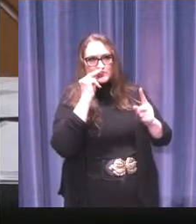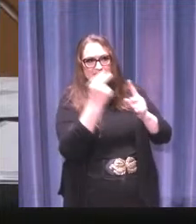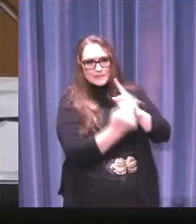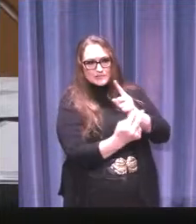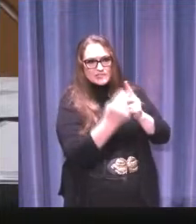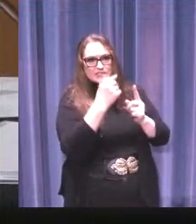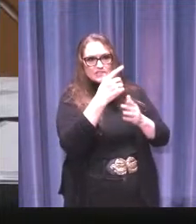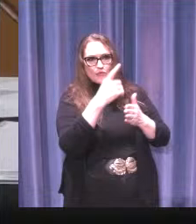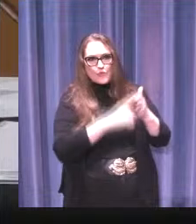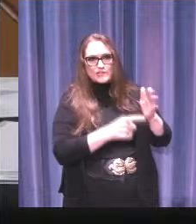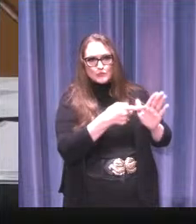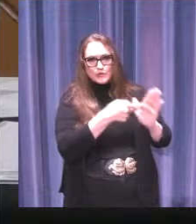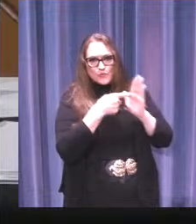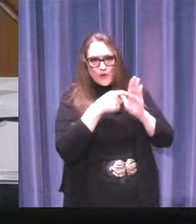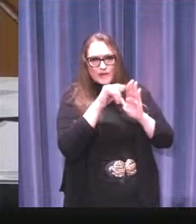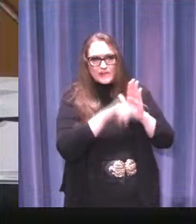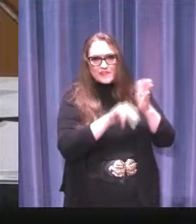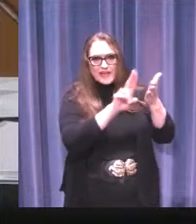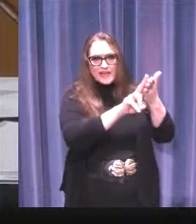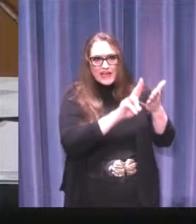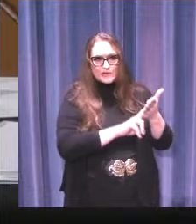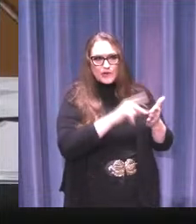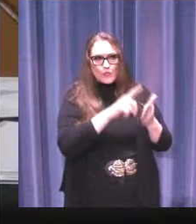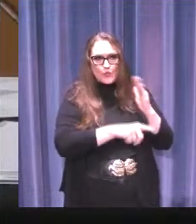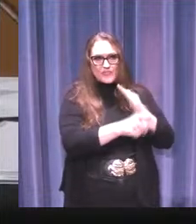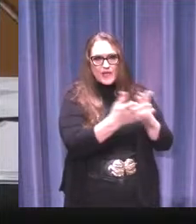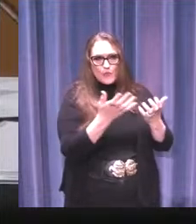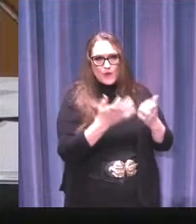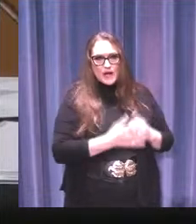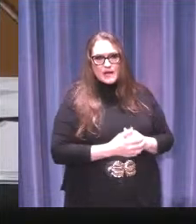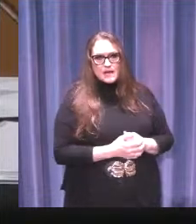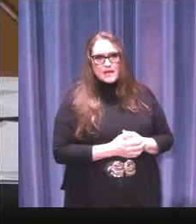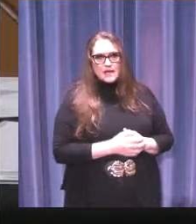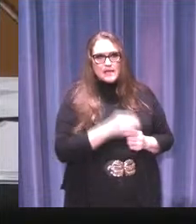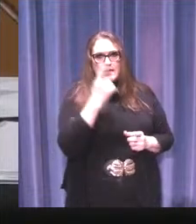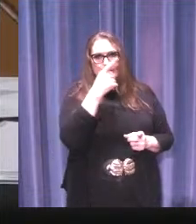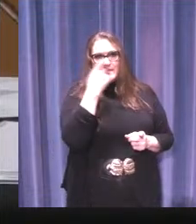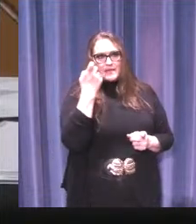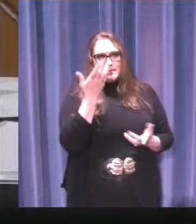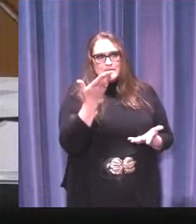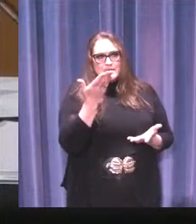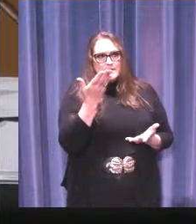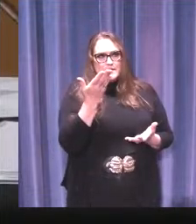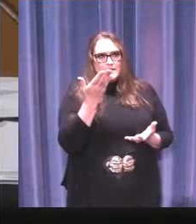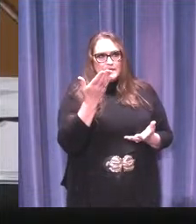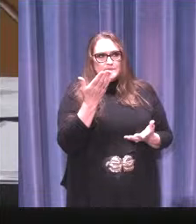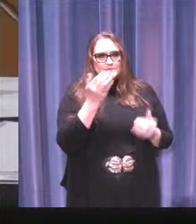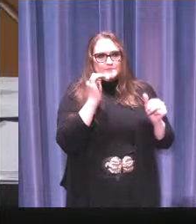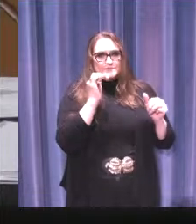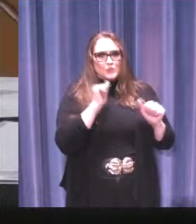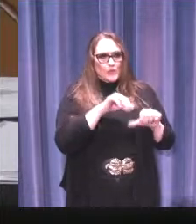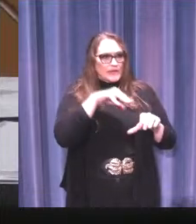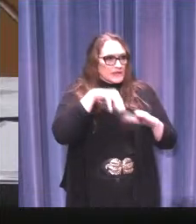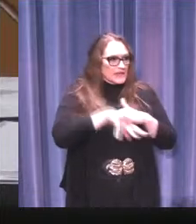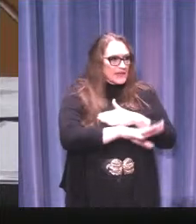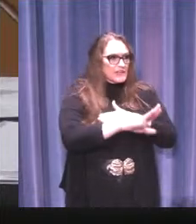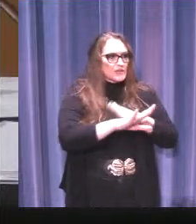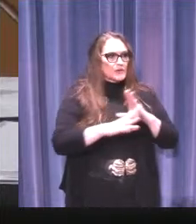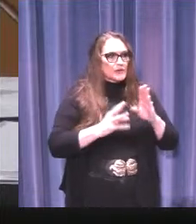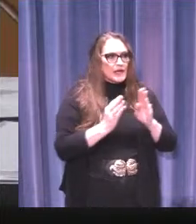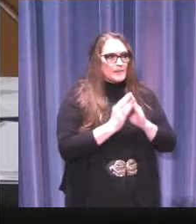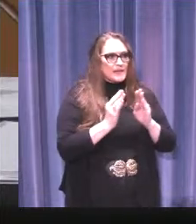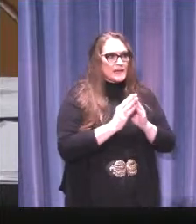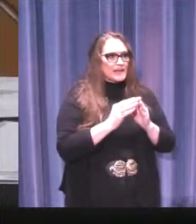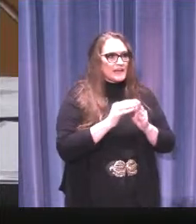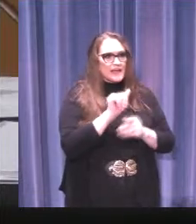of what is required in that contract and what they want. Because otherwise, we get into a meeting, an ad